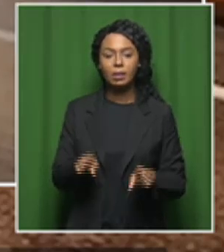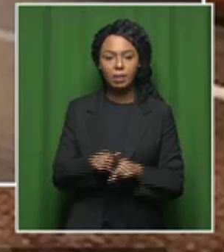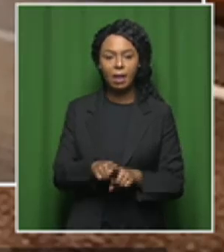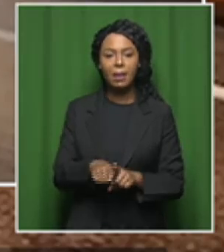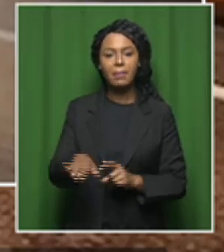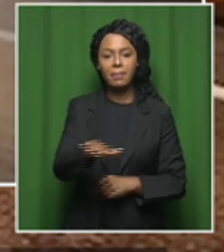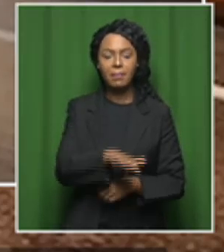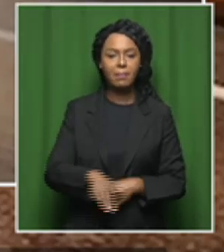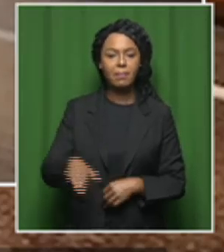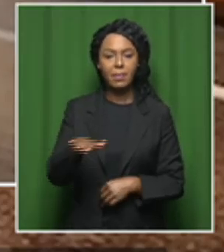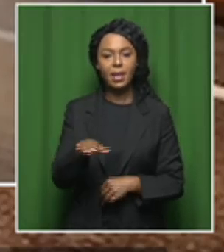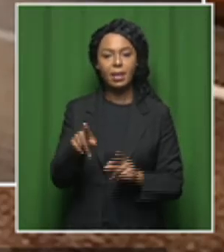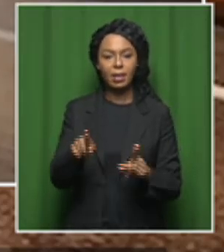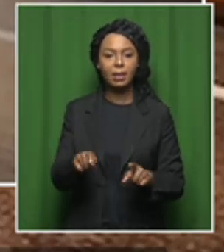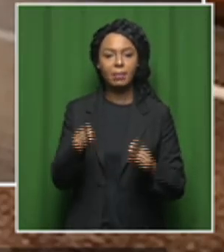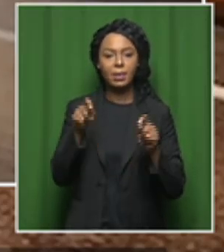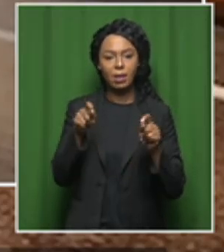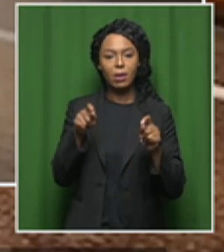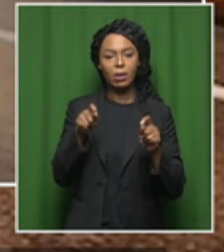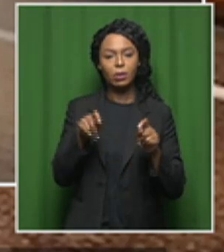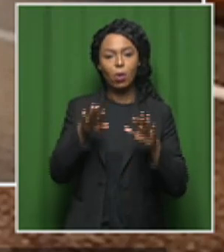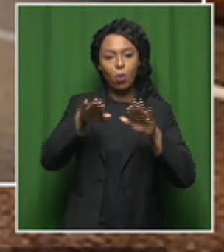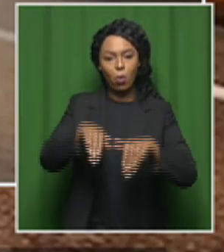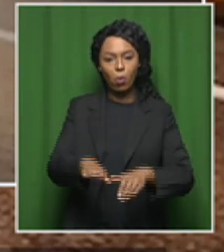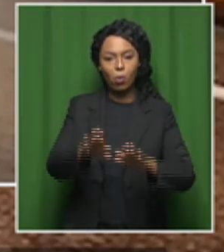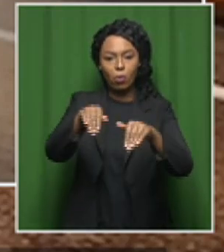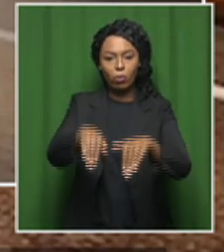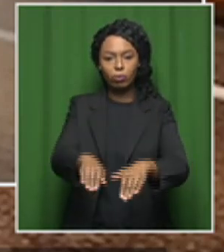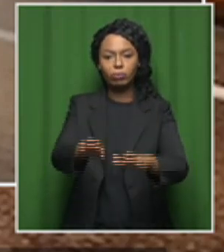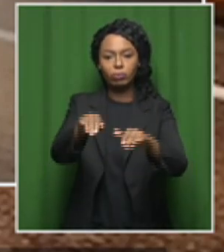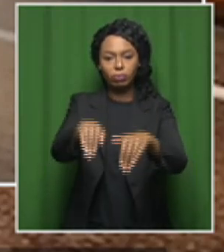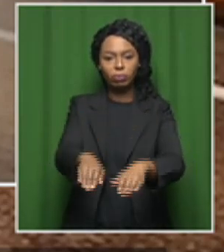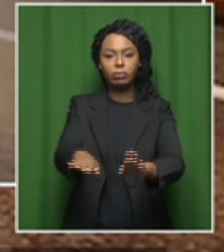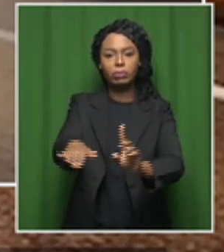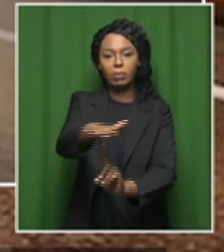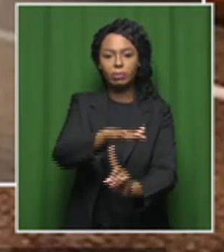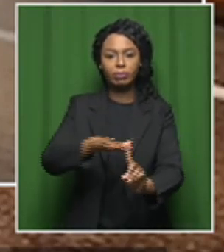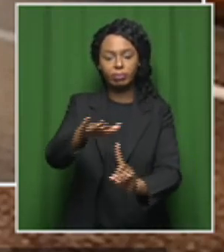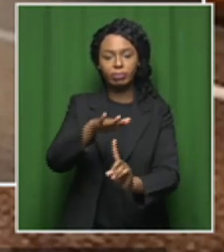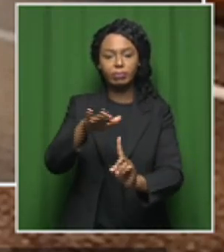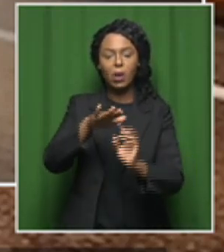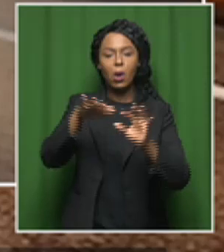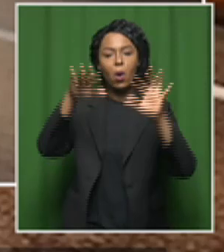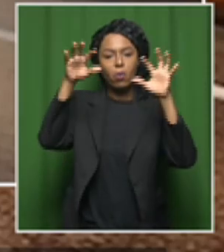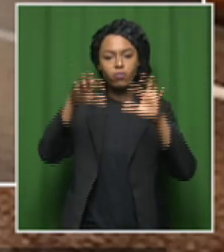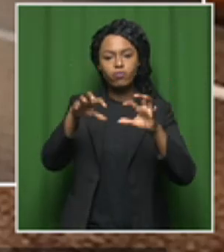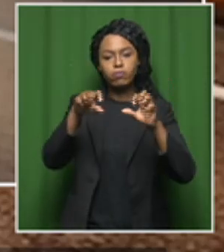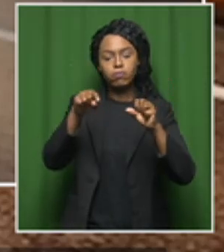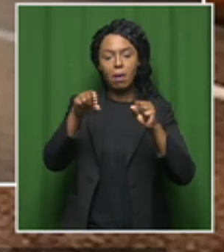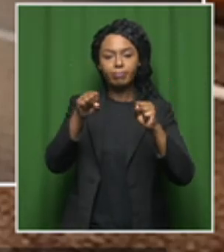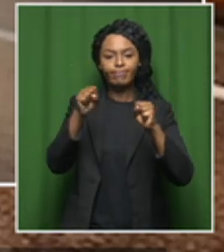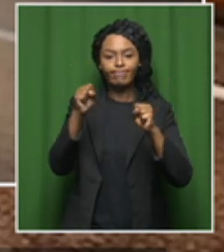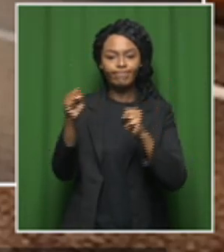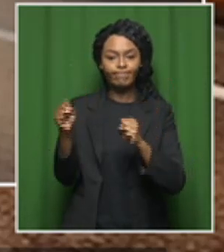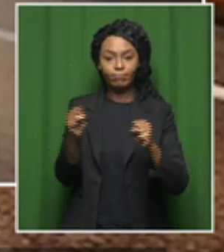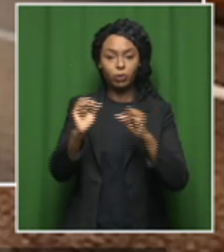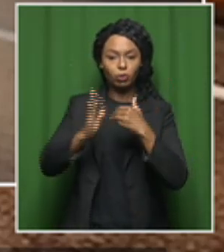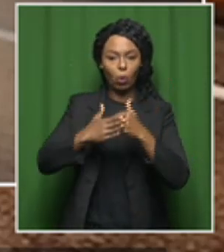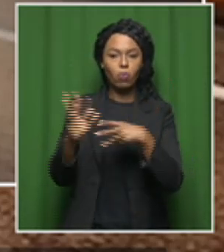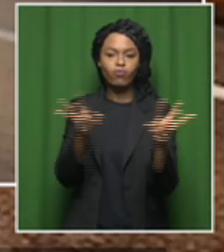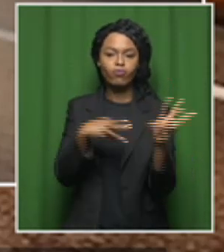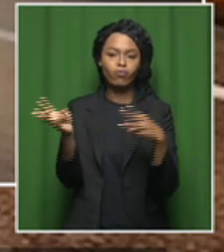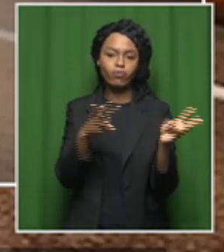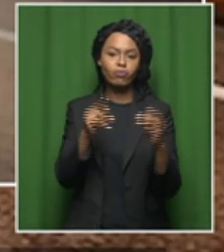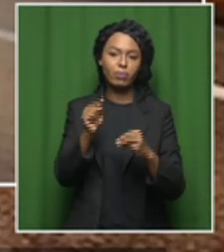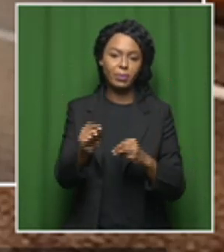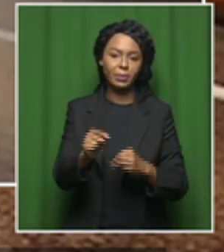coast, the southeast coming off the coast down around Strandfontein, and Monmouth-BC is closed at Baden-Powell Drive. Baden-Powell Drive is closed at